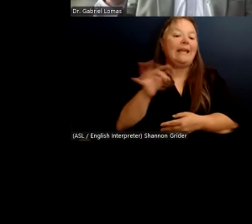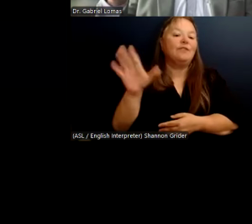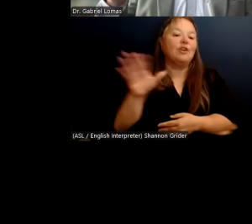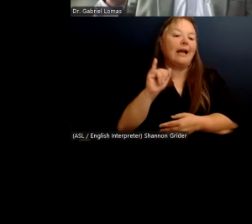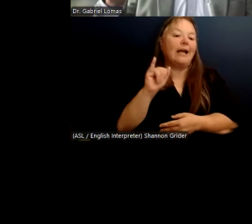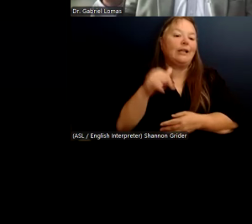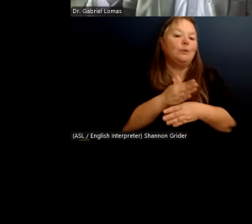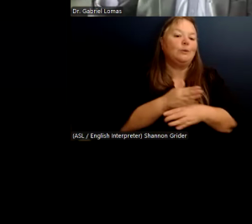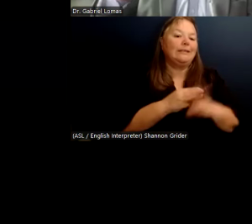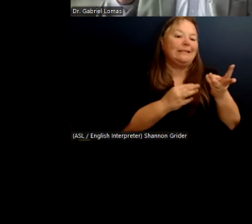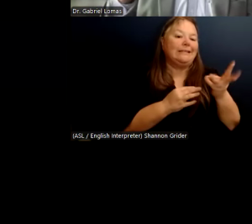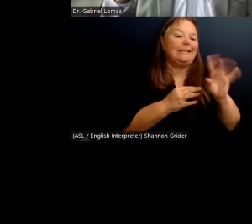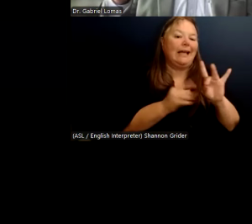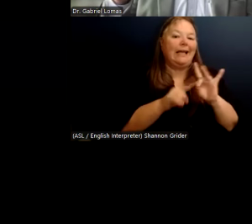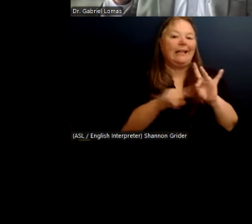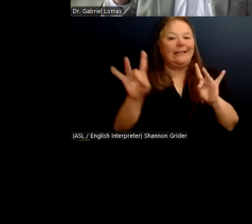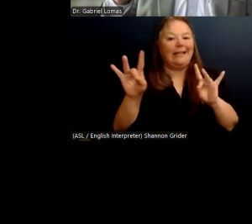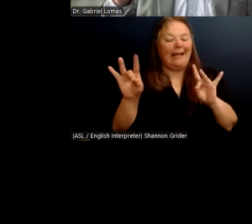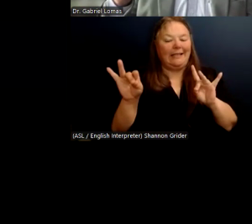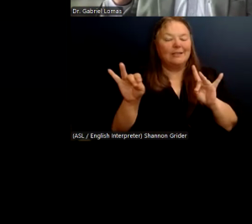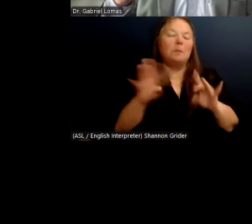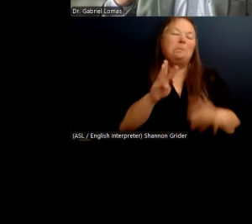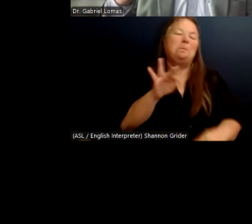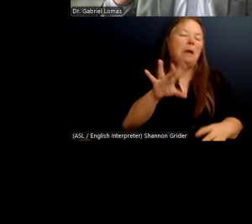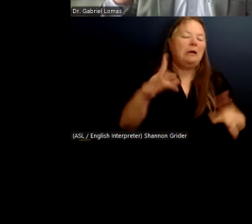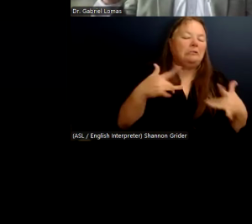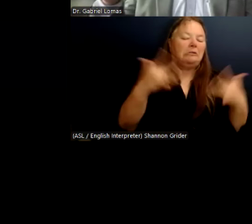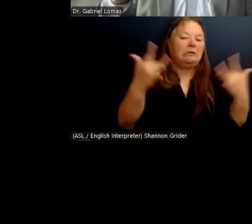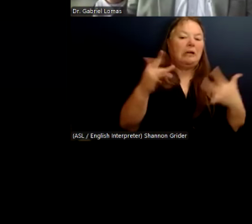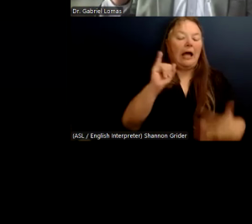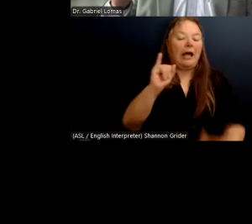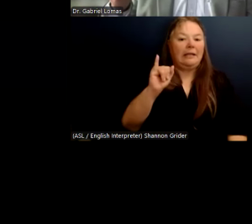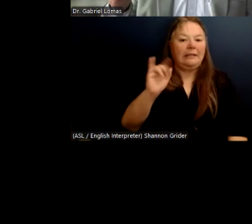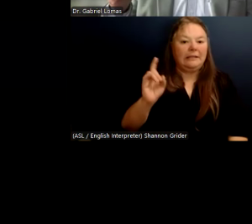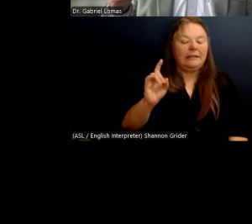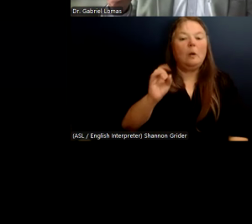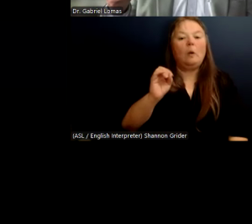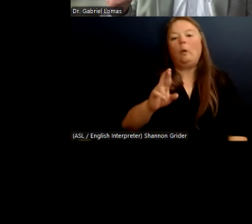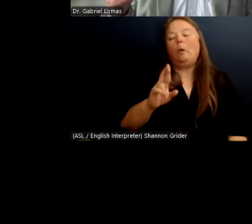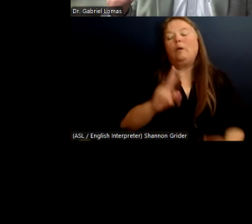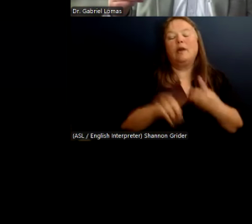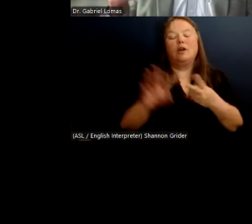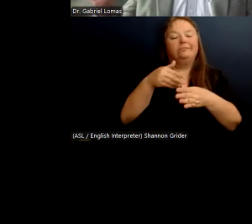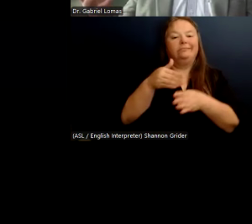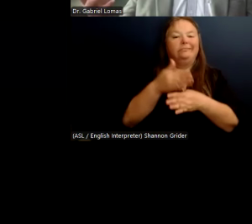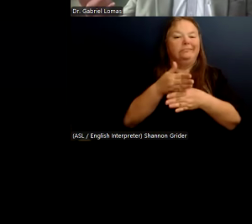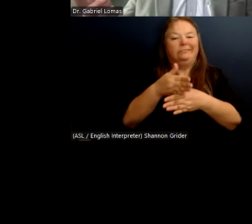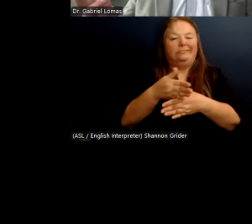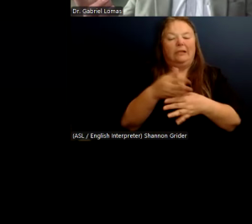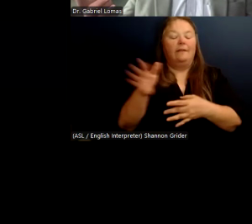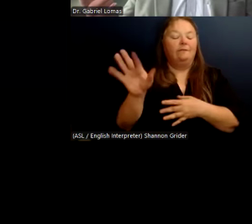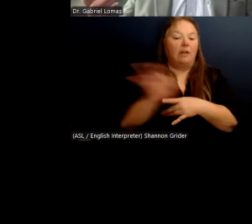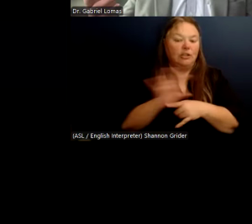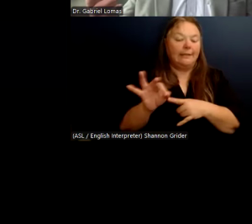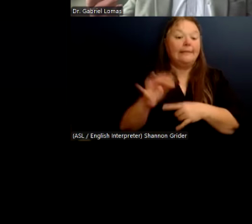they are maybe mildly intellectually disabled, or they're borderline functioning. They often have limited